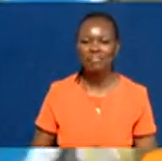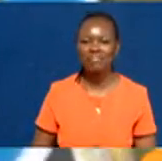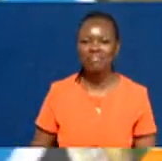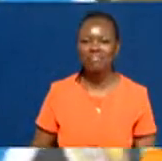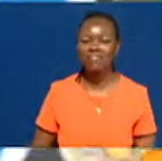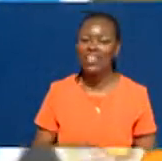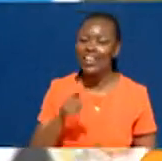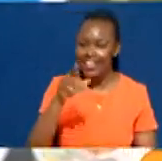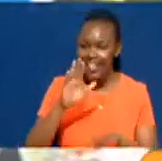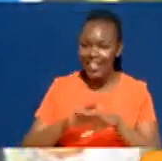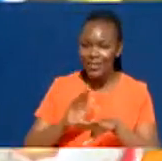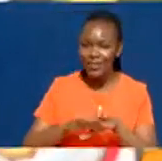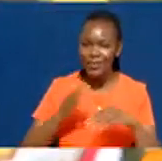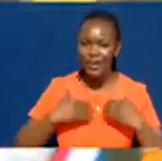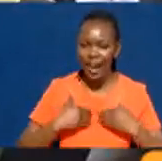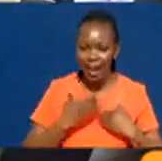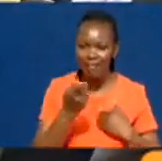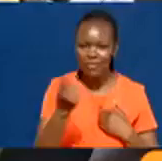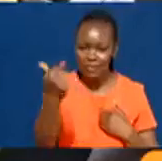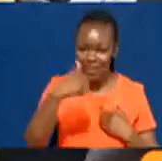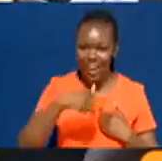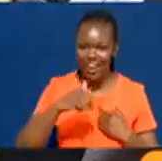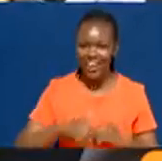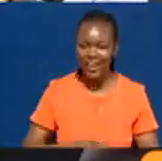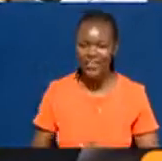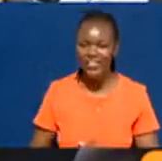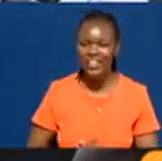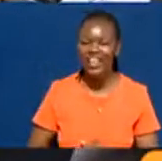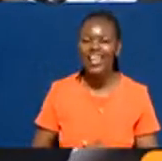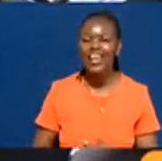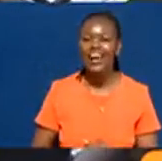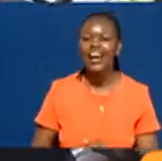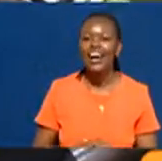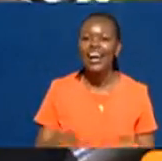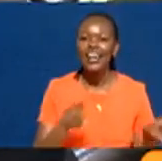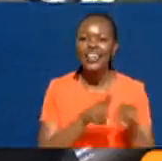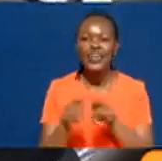It's good to have you around. And